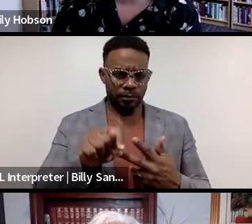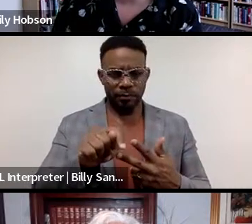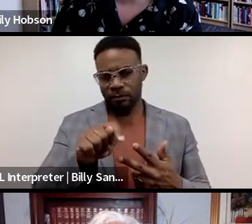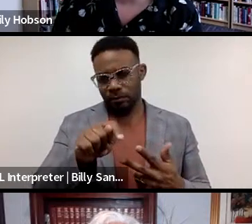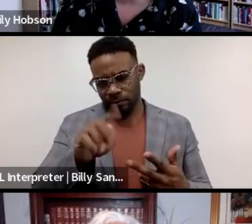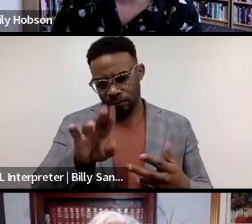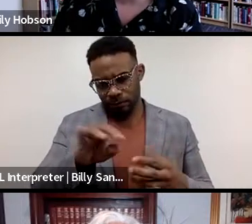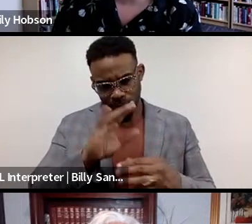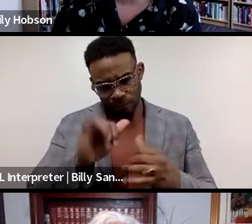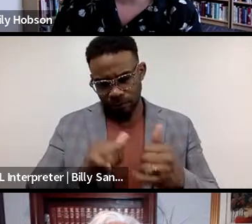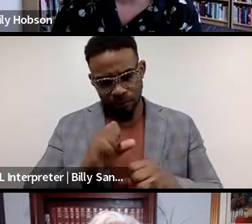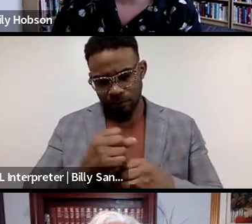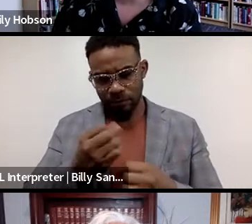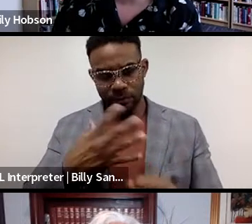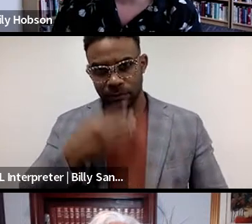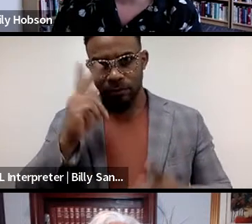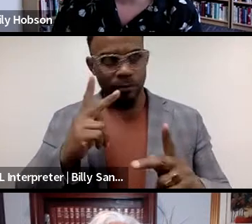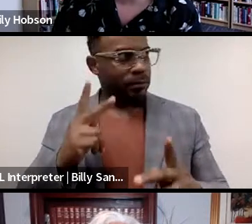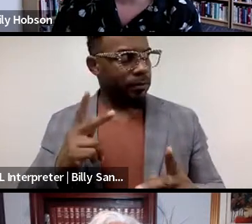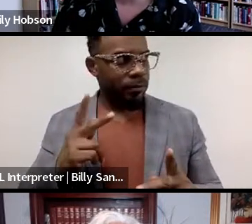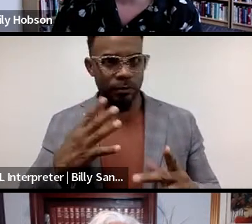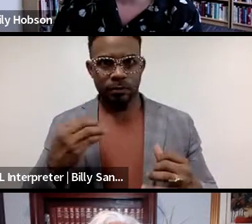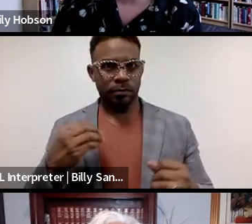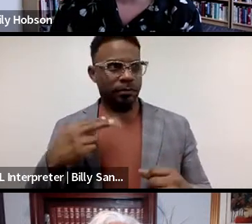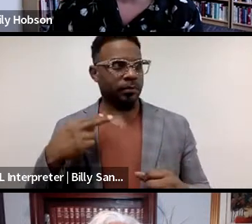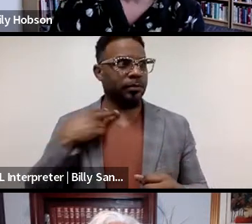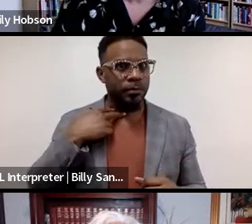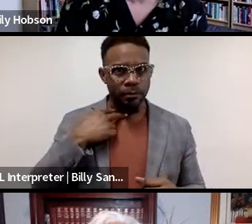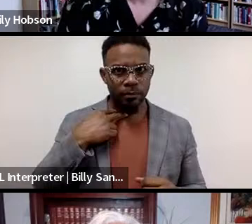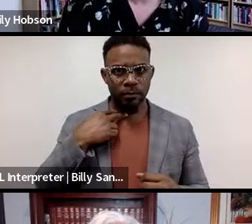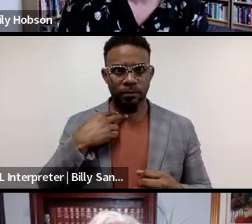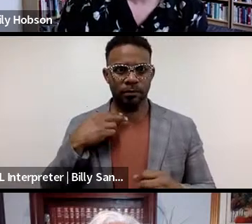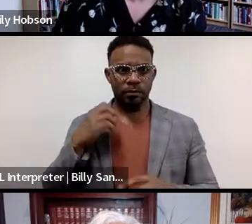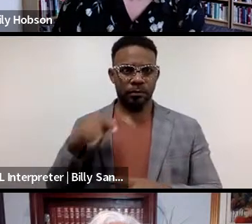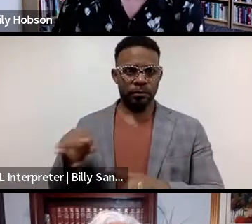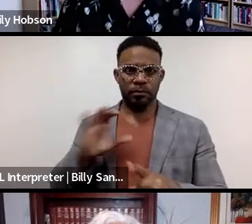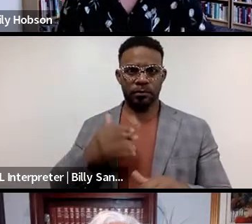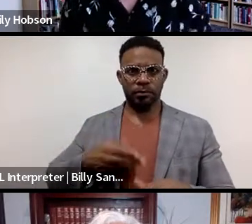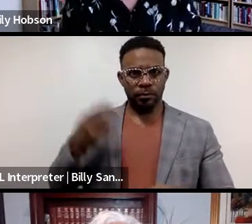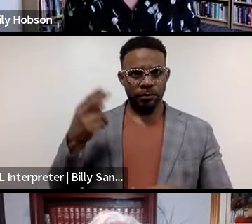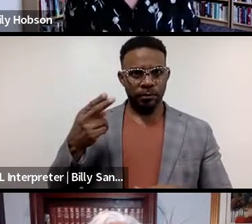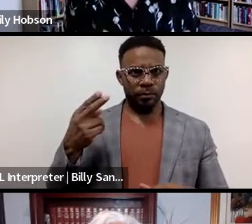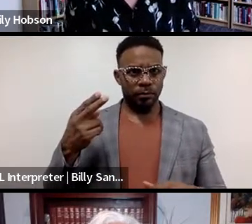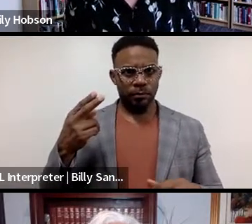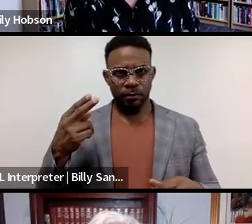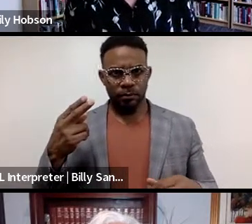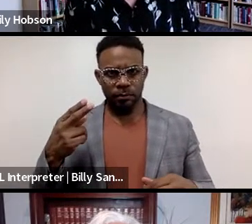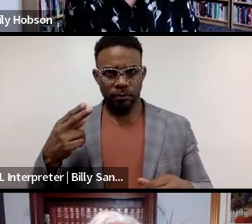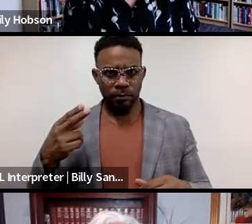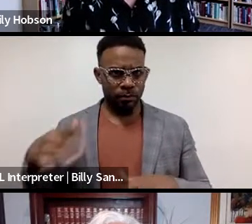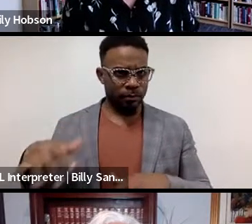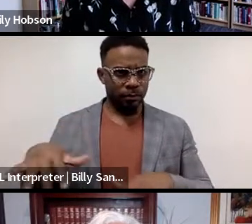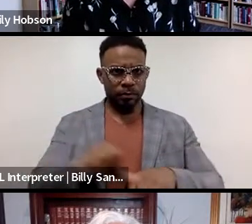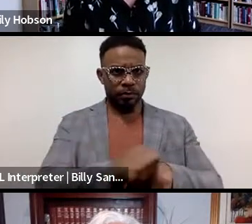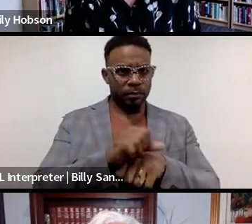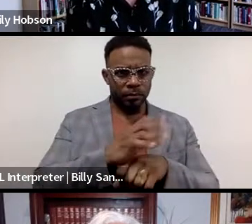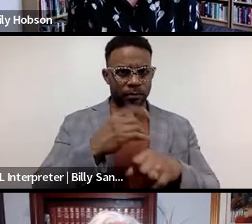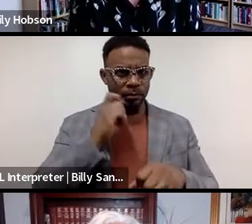know, makes white people and victims of our historical scourge of slavery and racism.